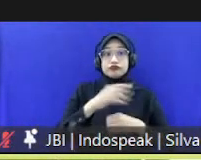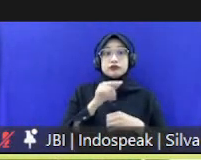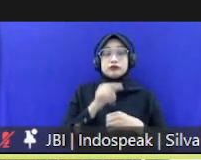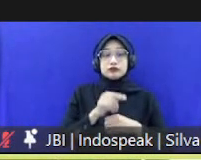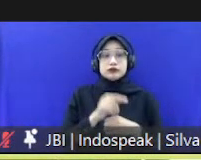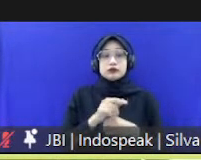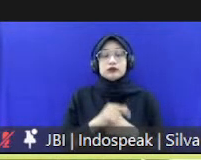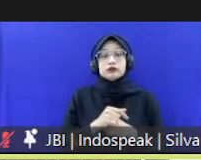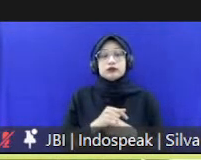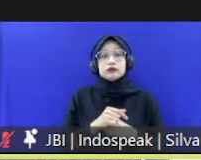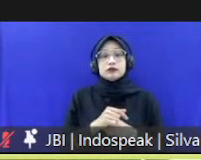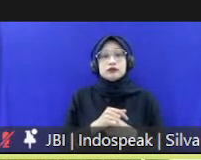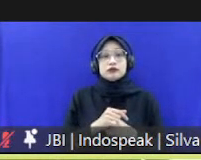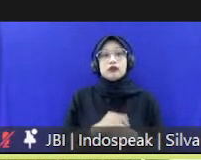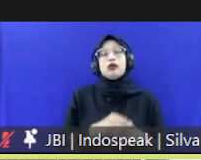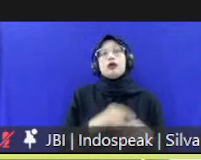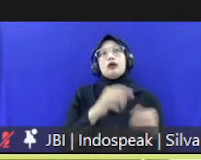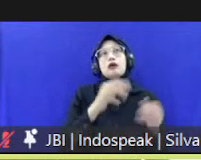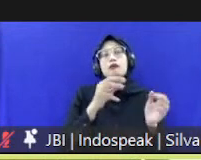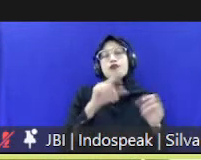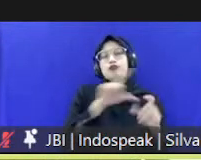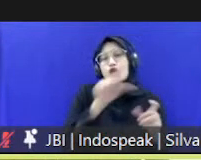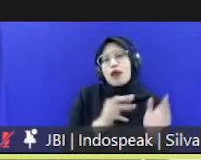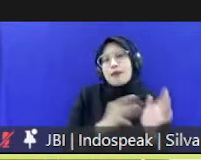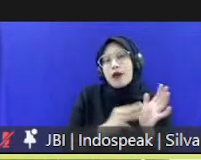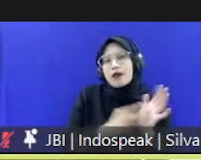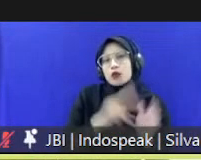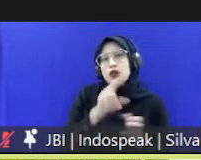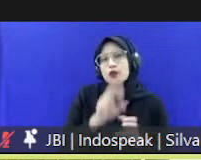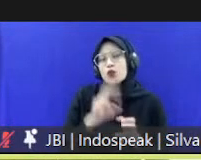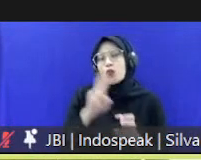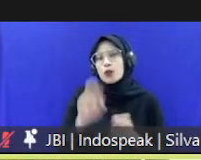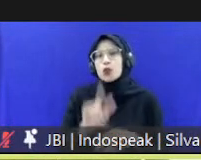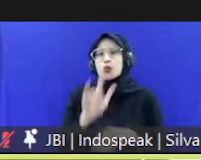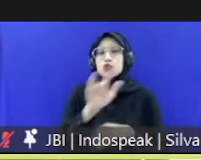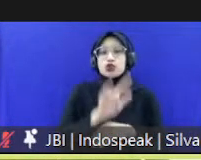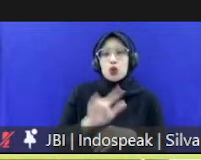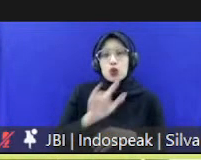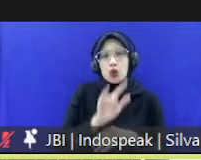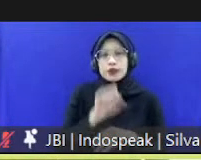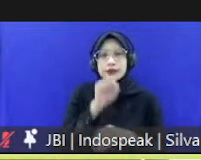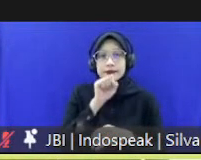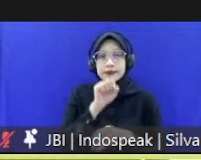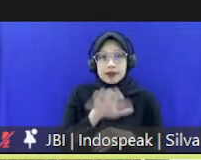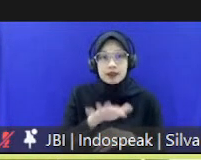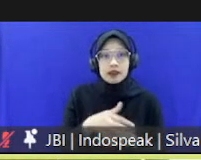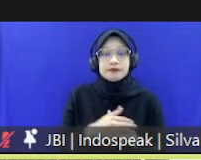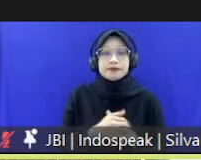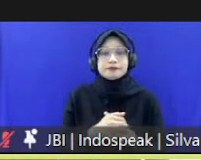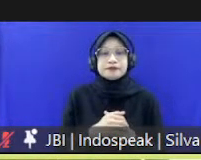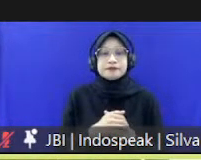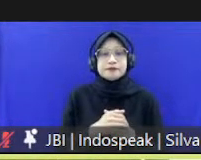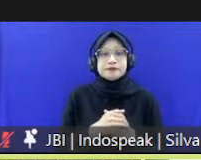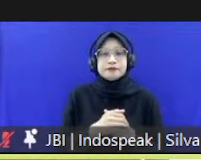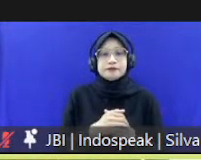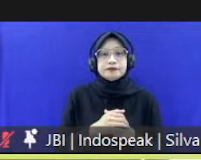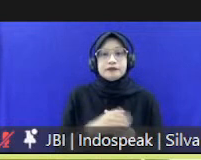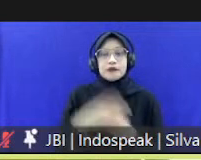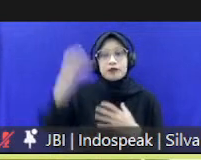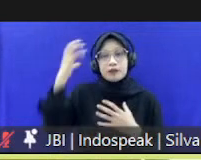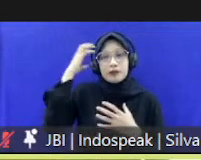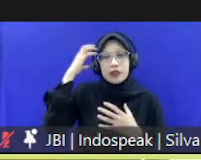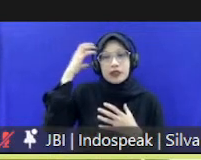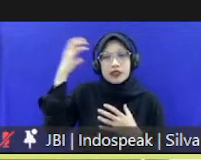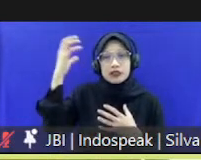of March 2020, the president, the leader of government, admitted the government concealed